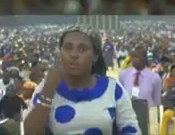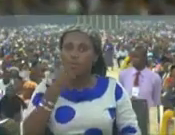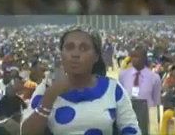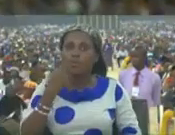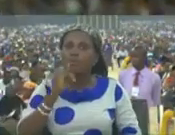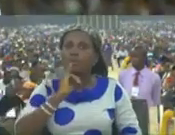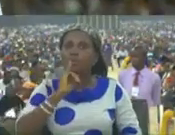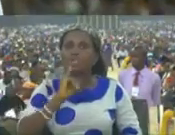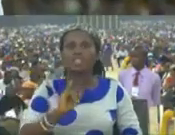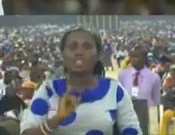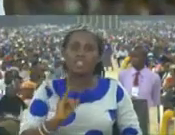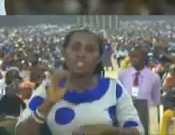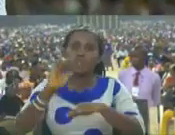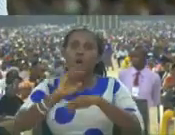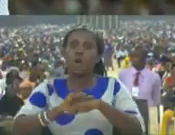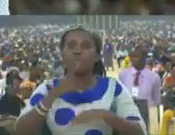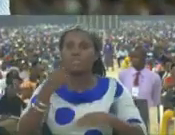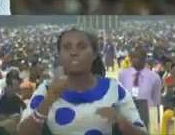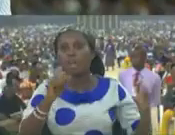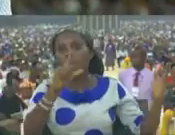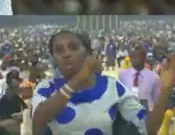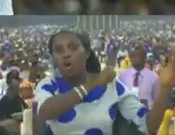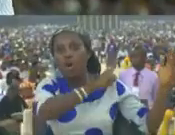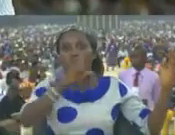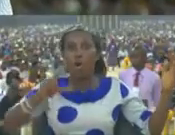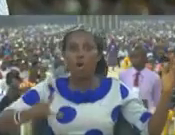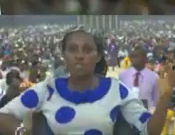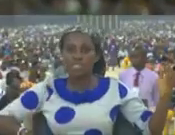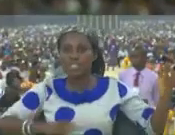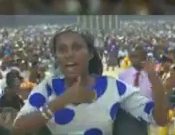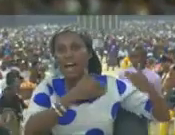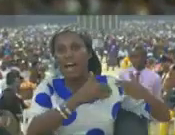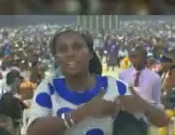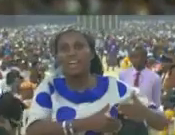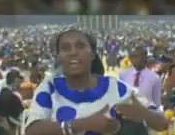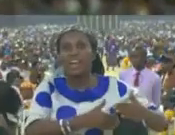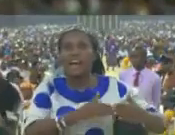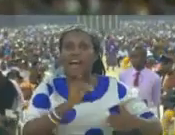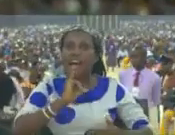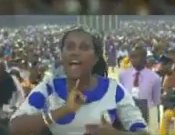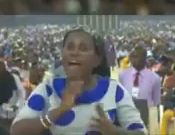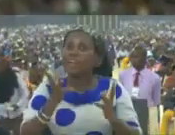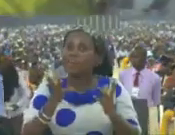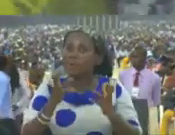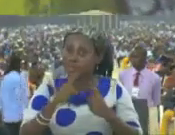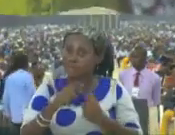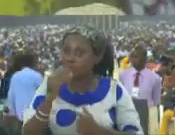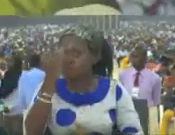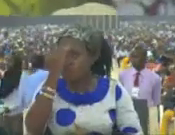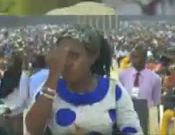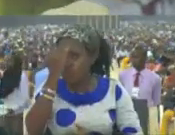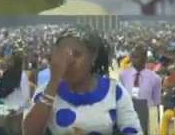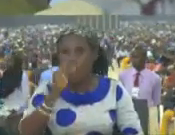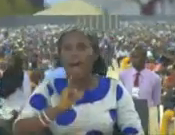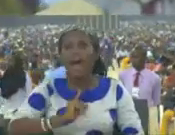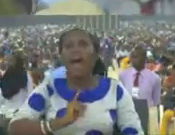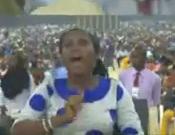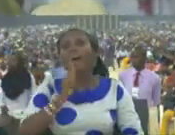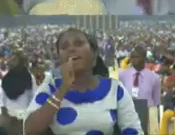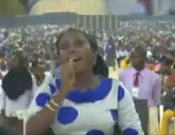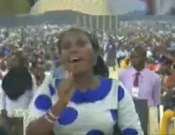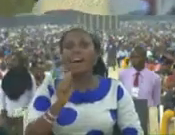side. Who is on the Lord's side? I want to know.